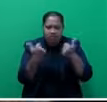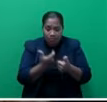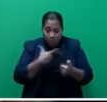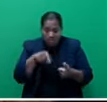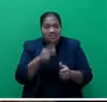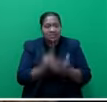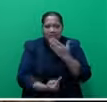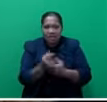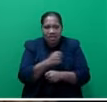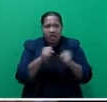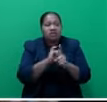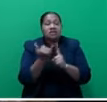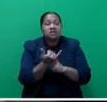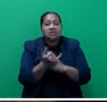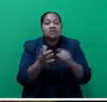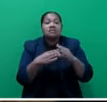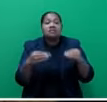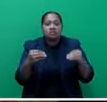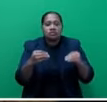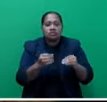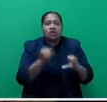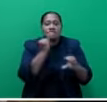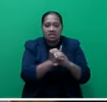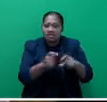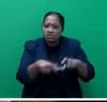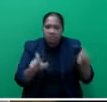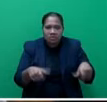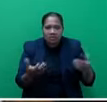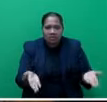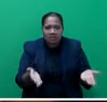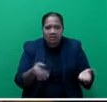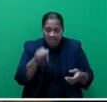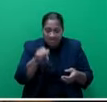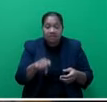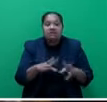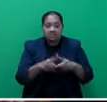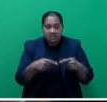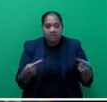society, it's a sexual offences court. This is something it's